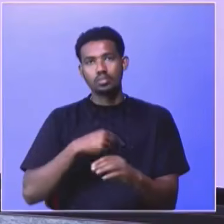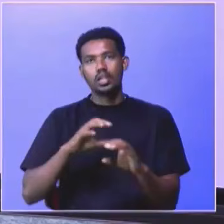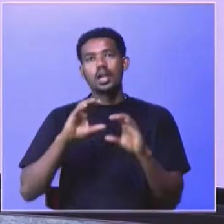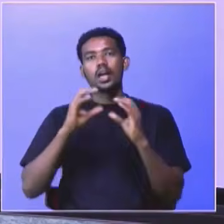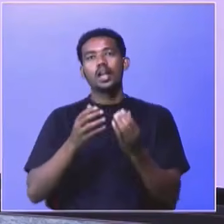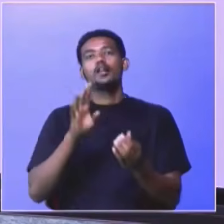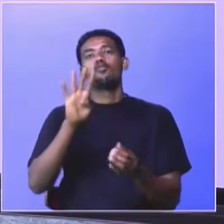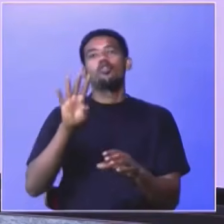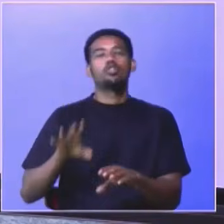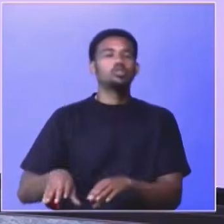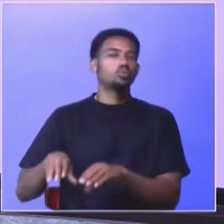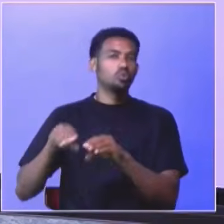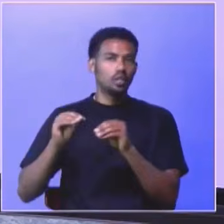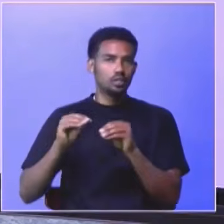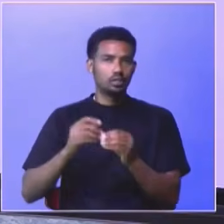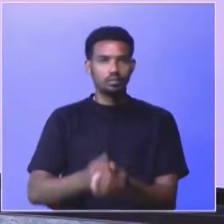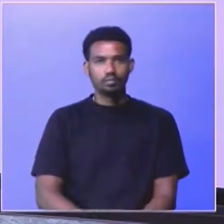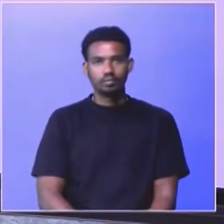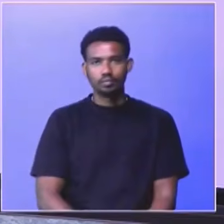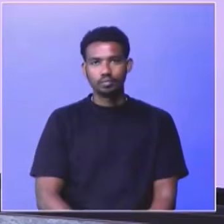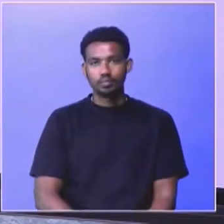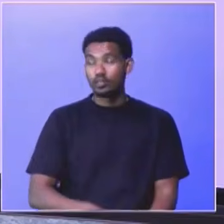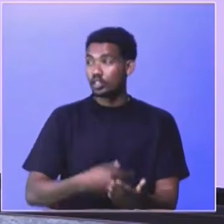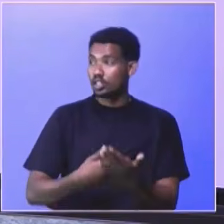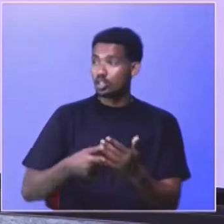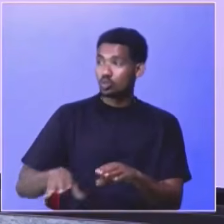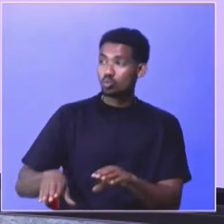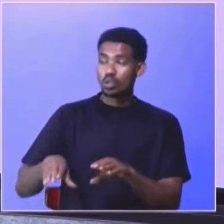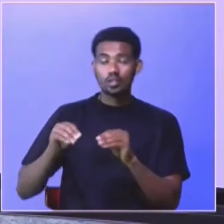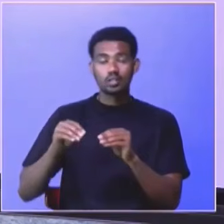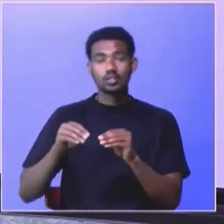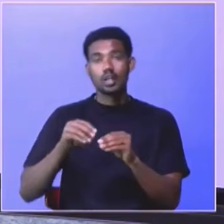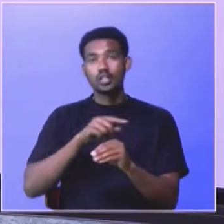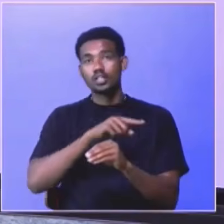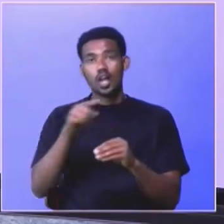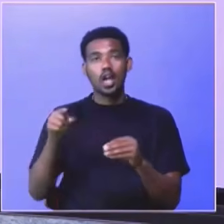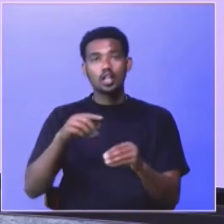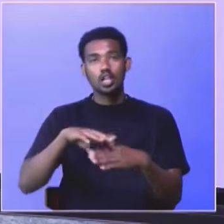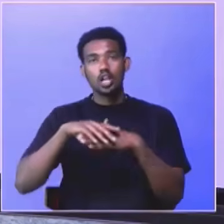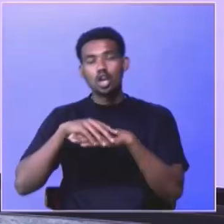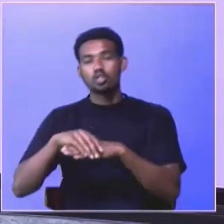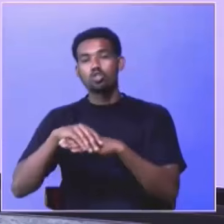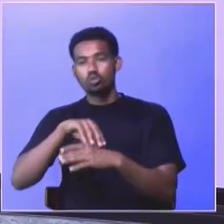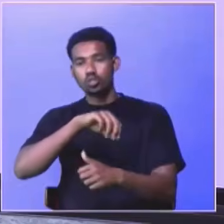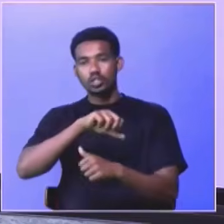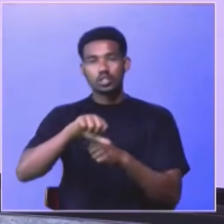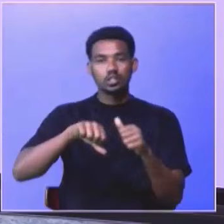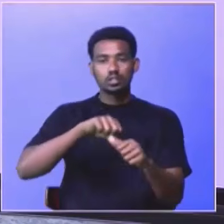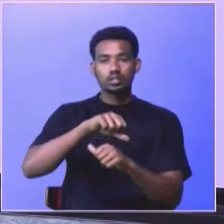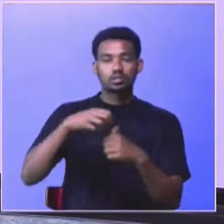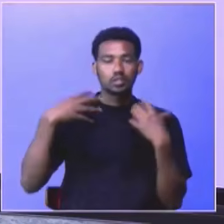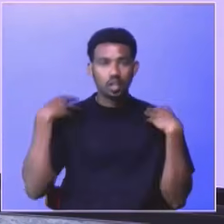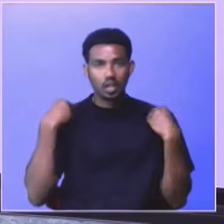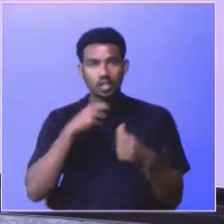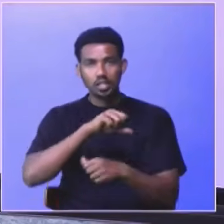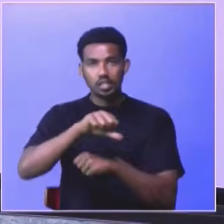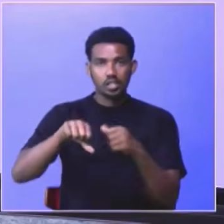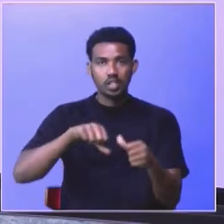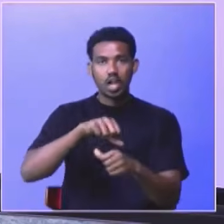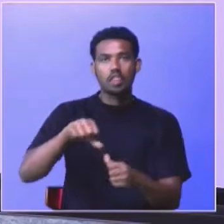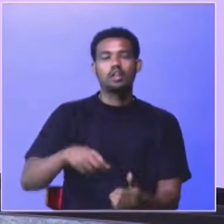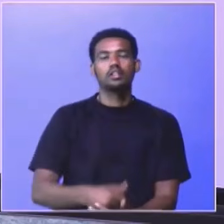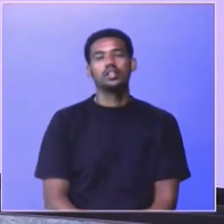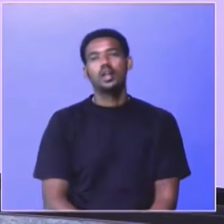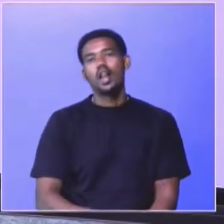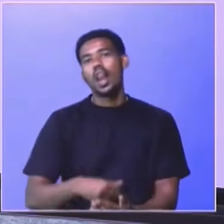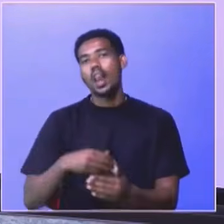4 student. So these students are introducing and greeting in each other.